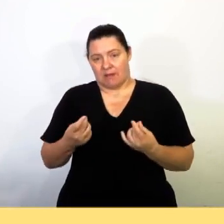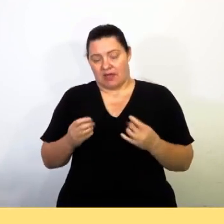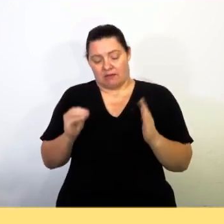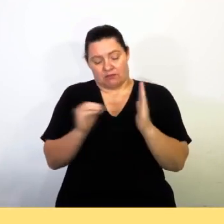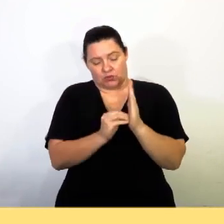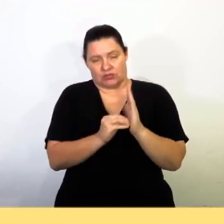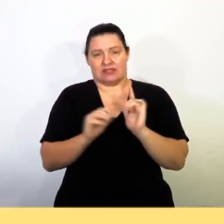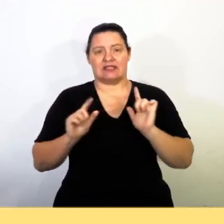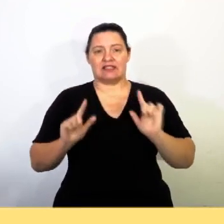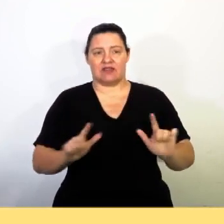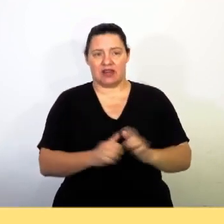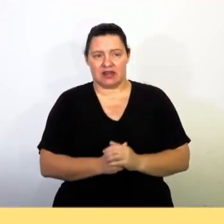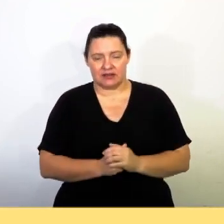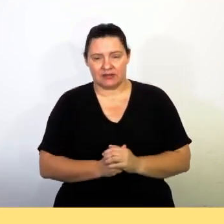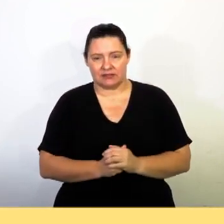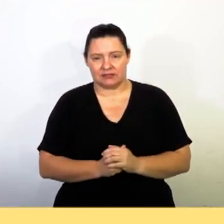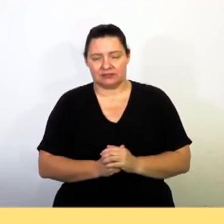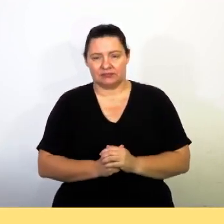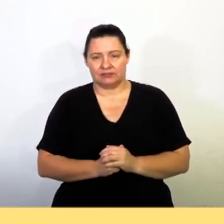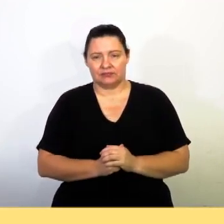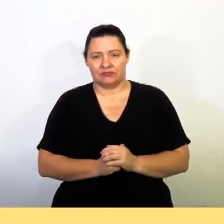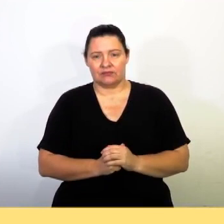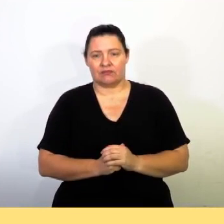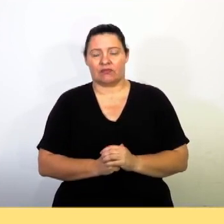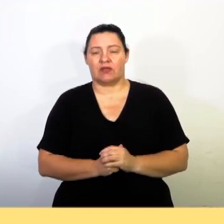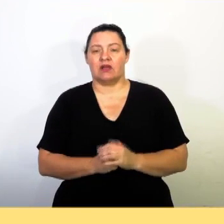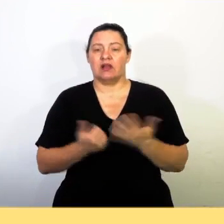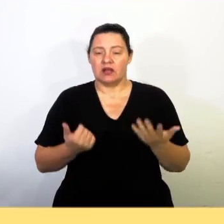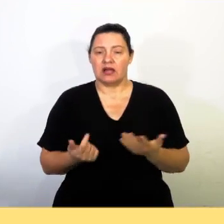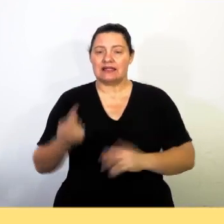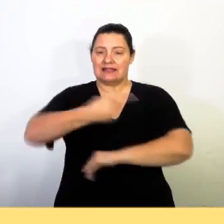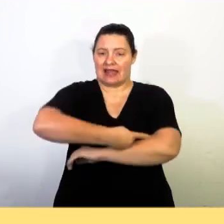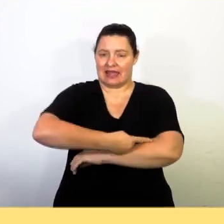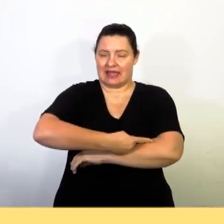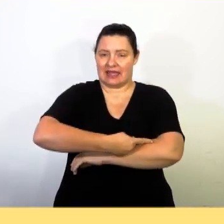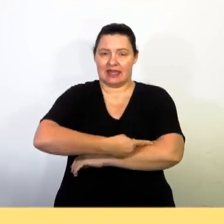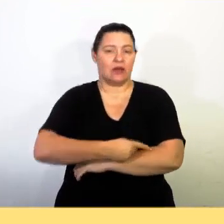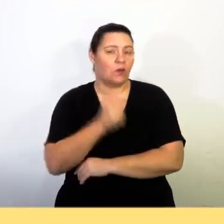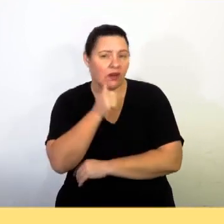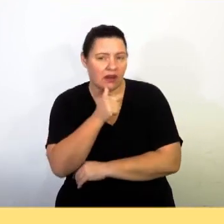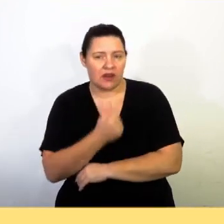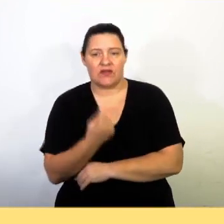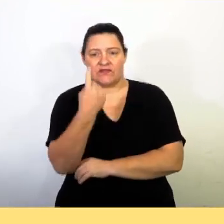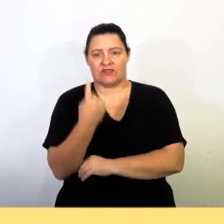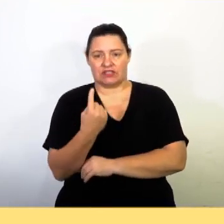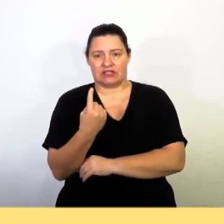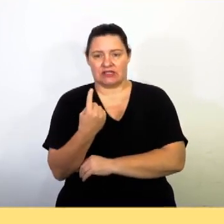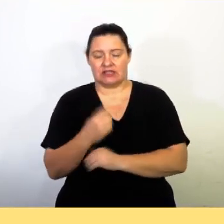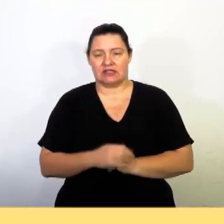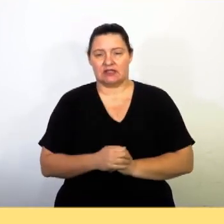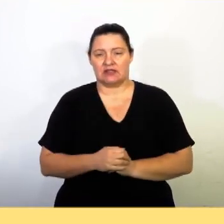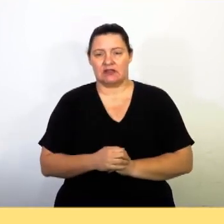be 7. Over there, my number is going to be 7. And then the day is the